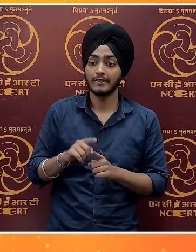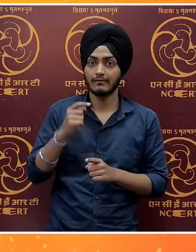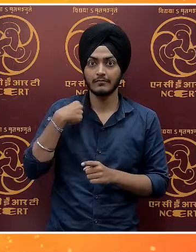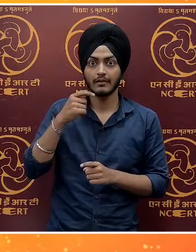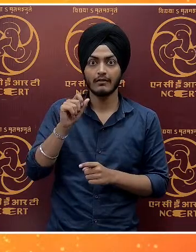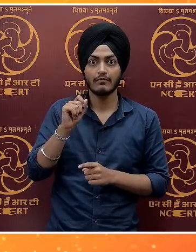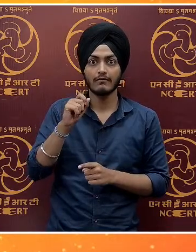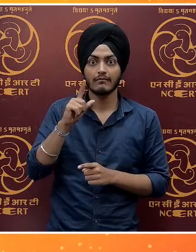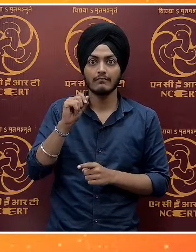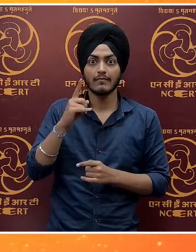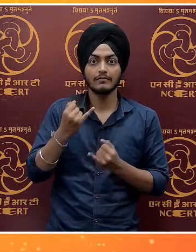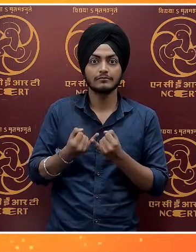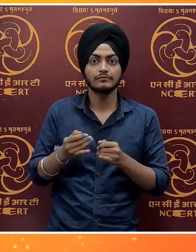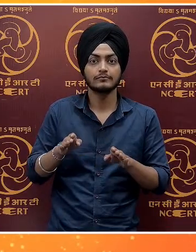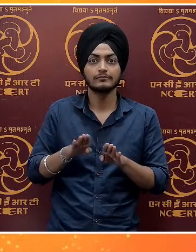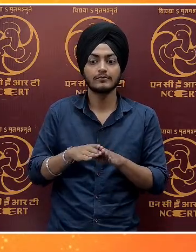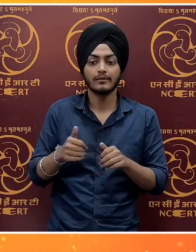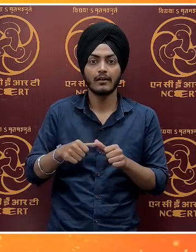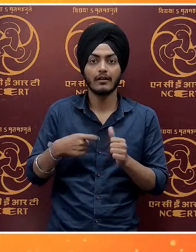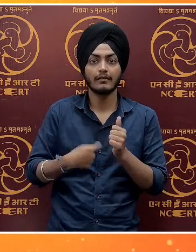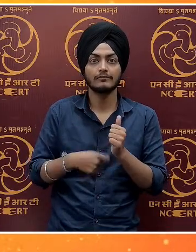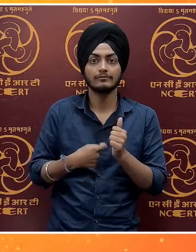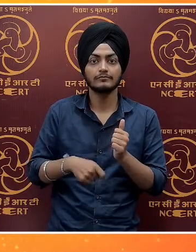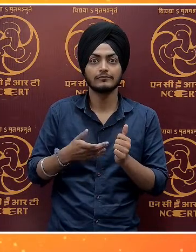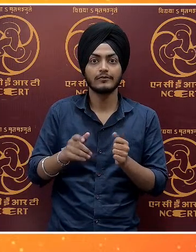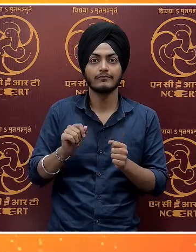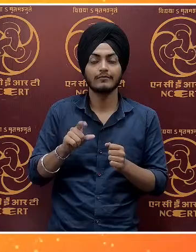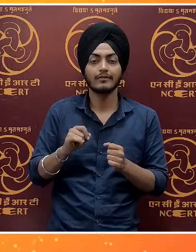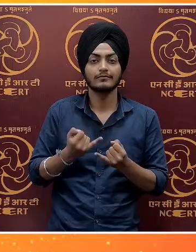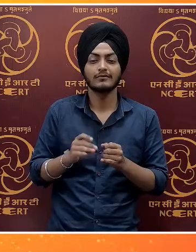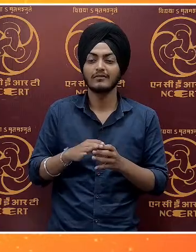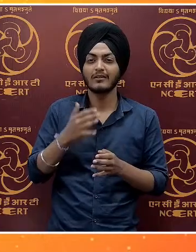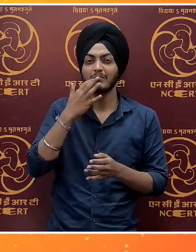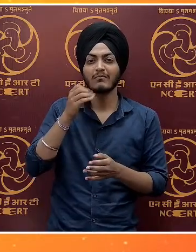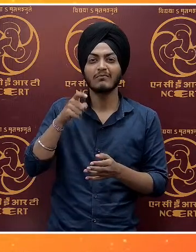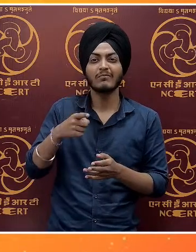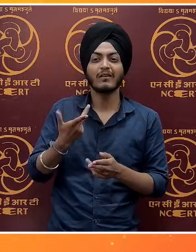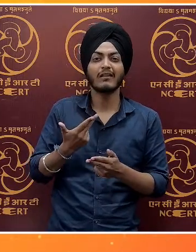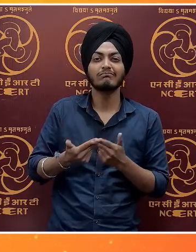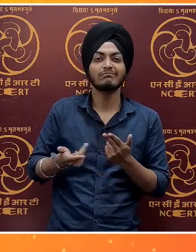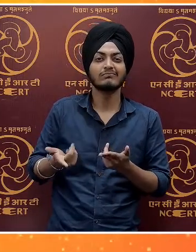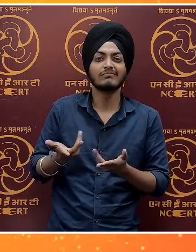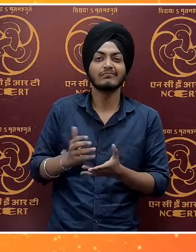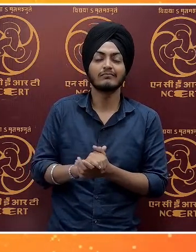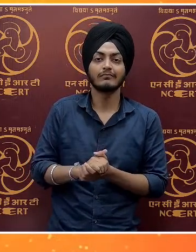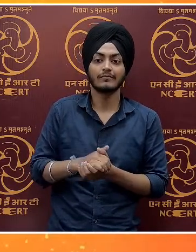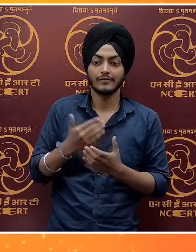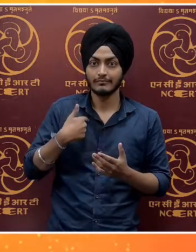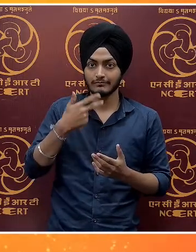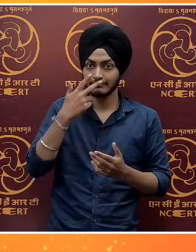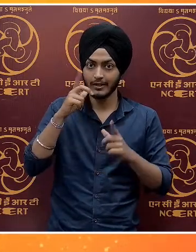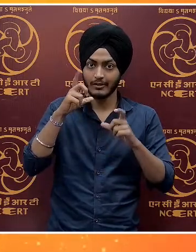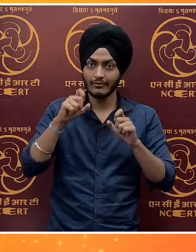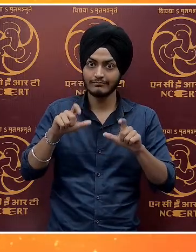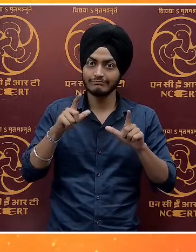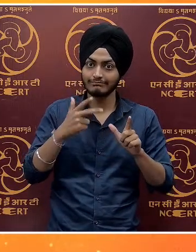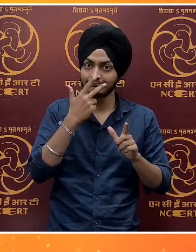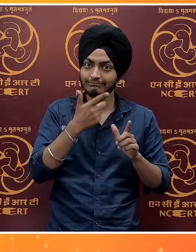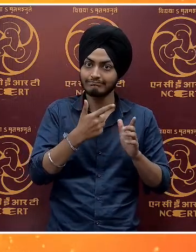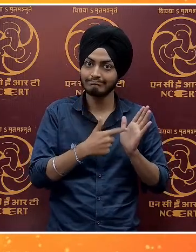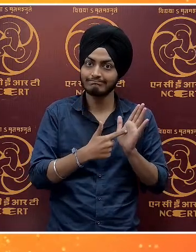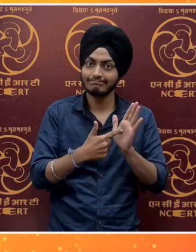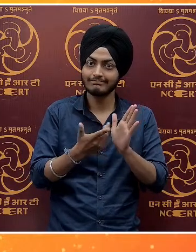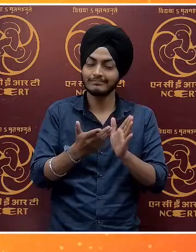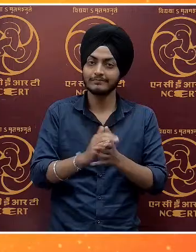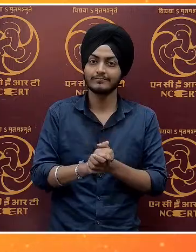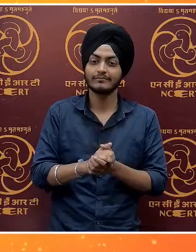Sunday of the August month. What's so special about this date? Can you see a picture on the screen? Yes, of course.